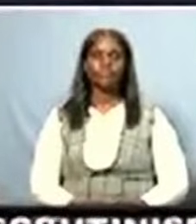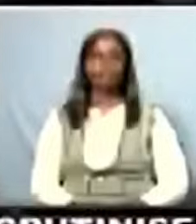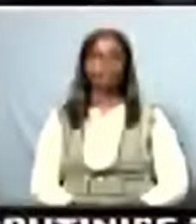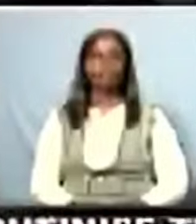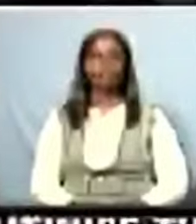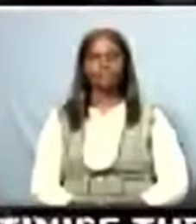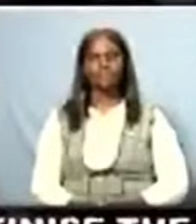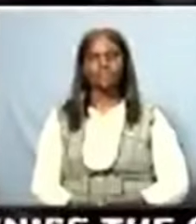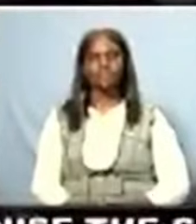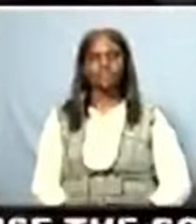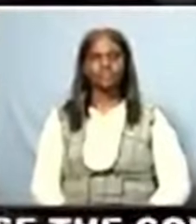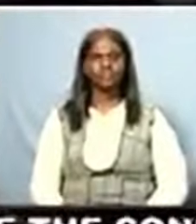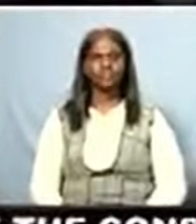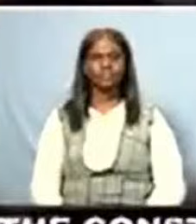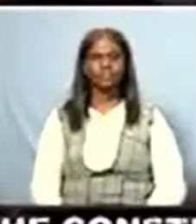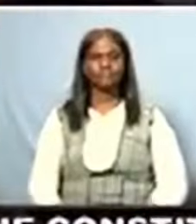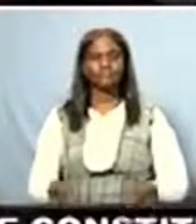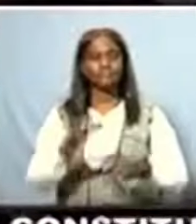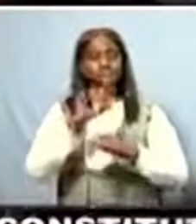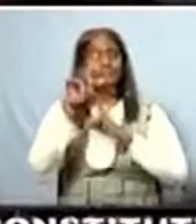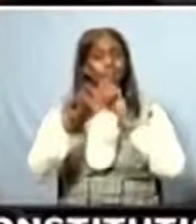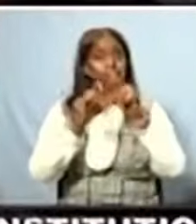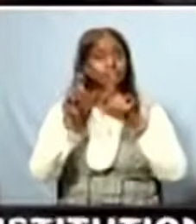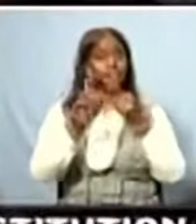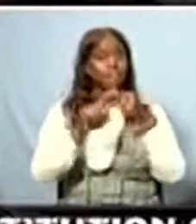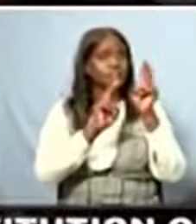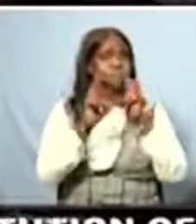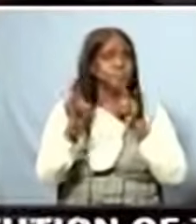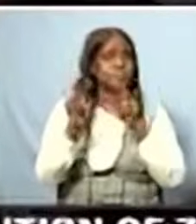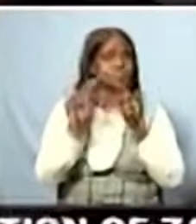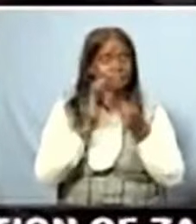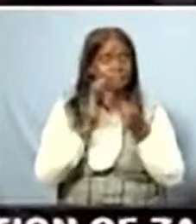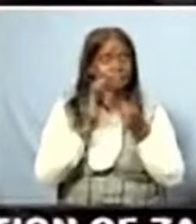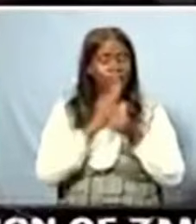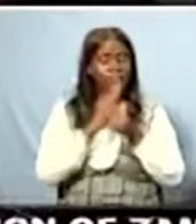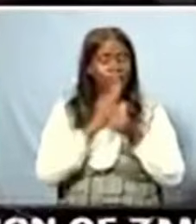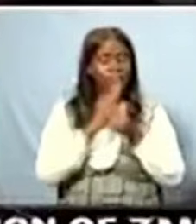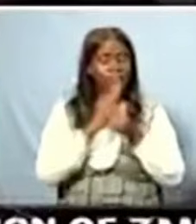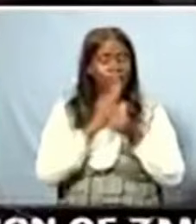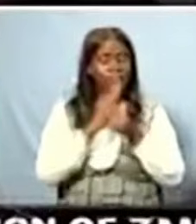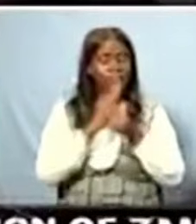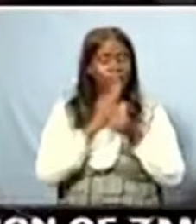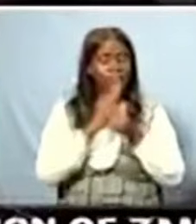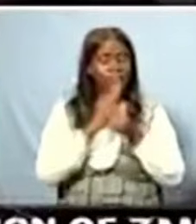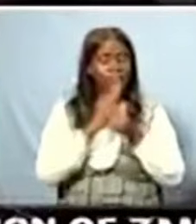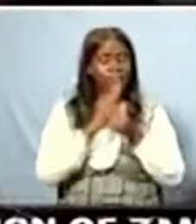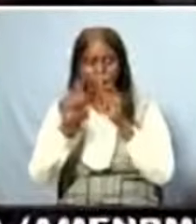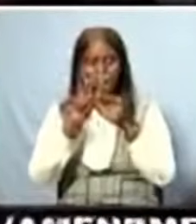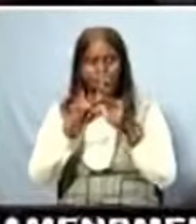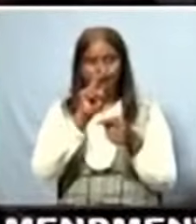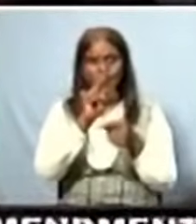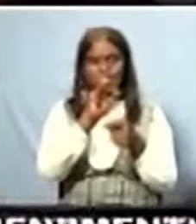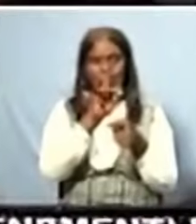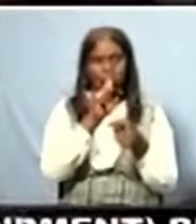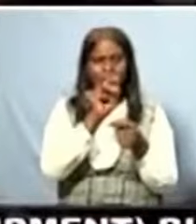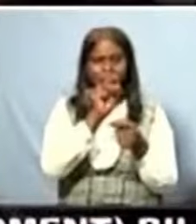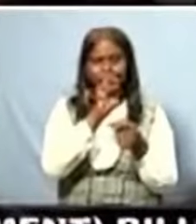Okay, follow-up questions to the responses, then we can get new questions. Honorable Nyambose,